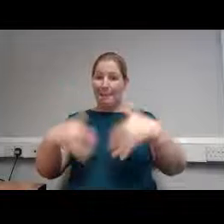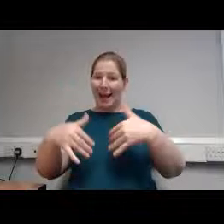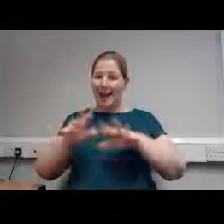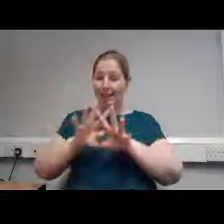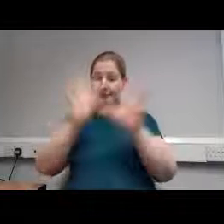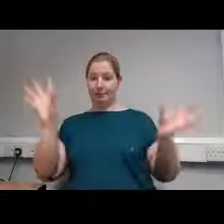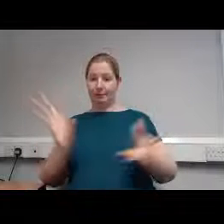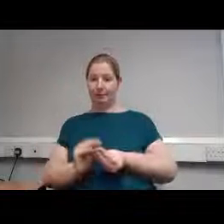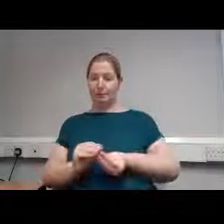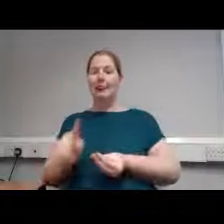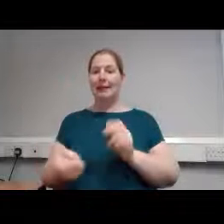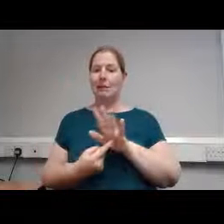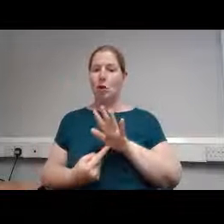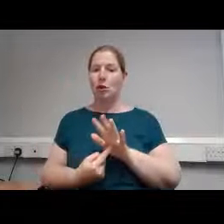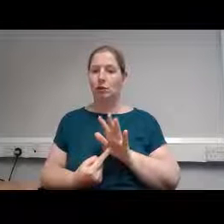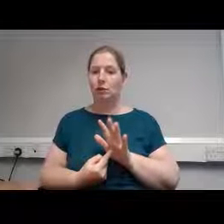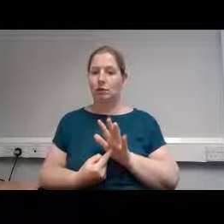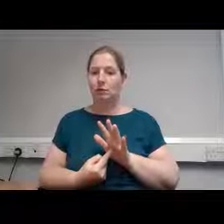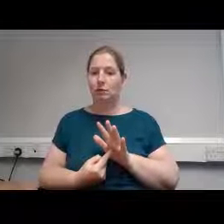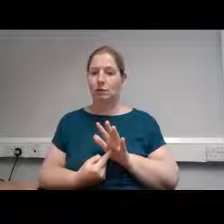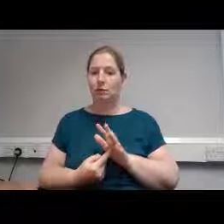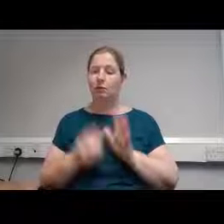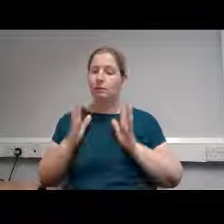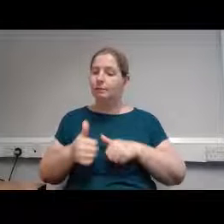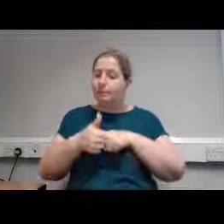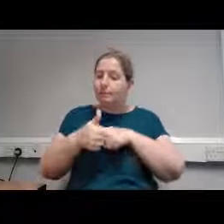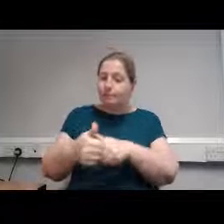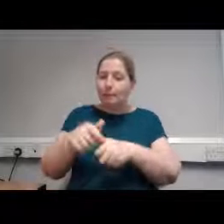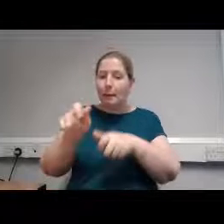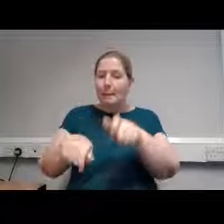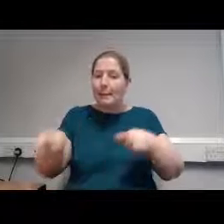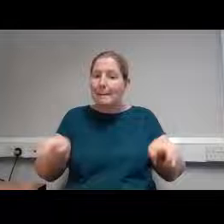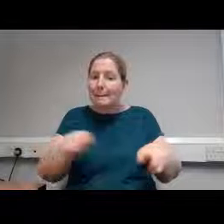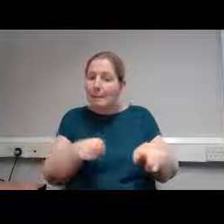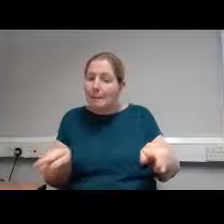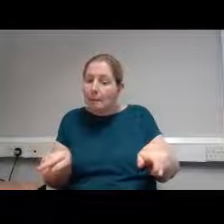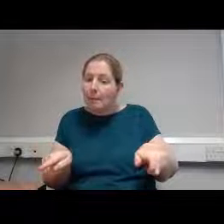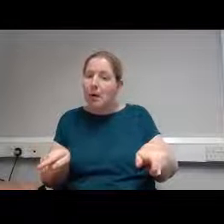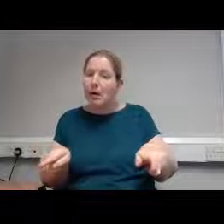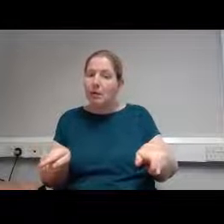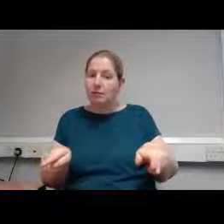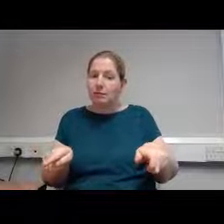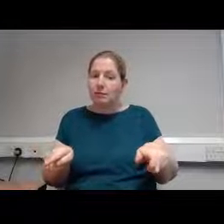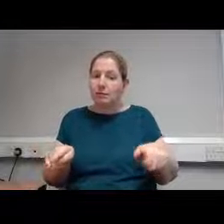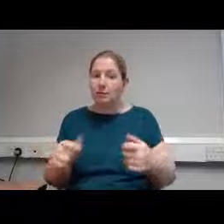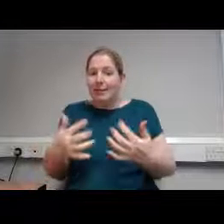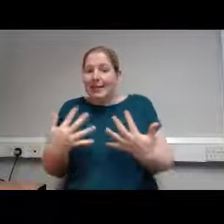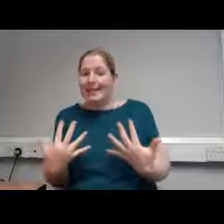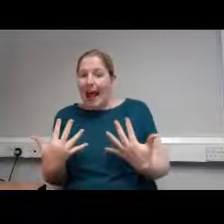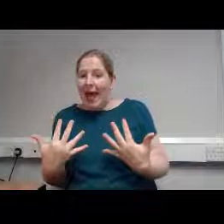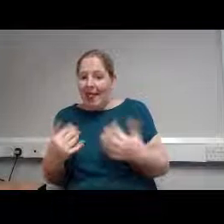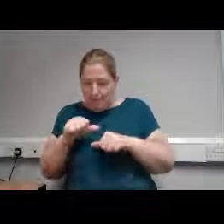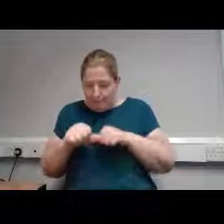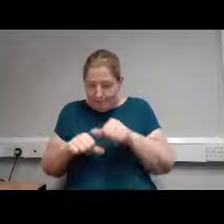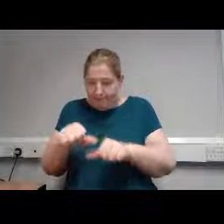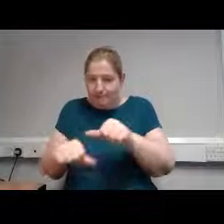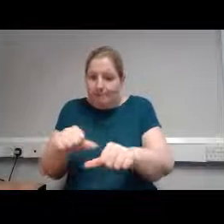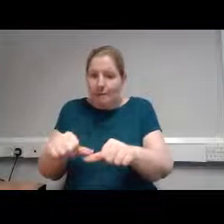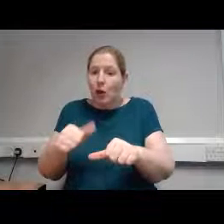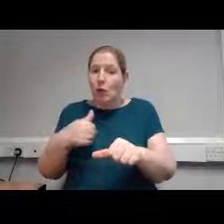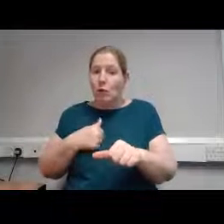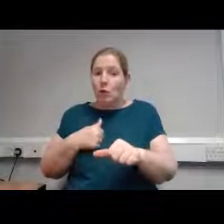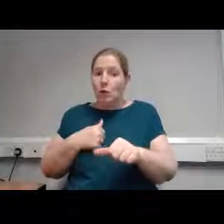important. And it's really important to support people with what we call the 10 footsteps. So we've worked with Live Well With